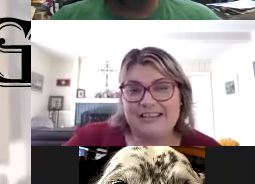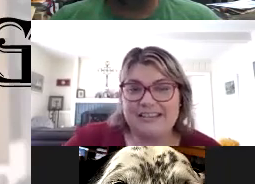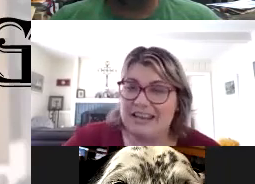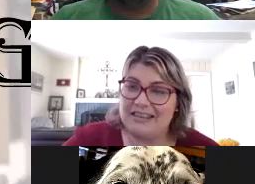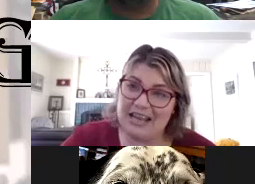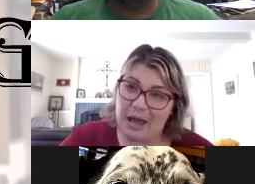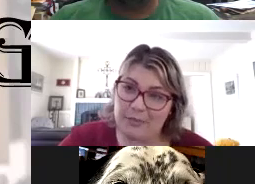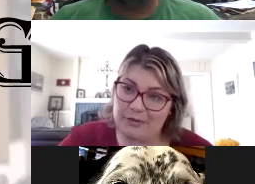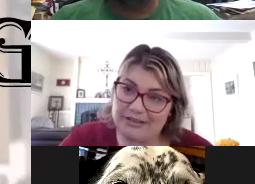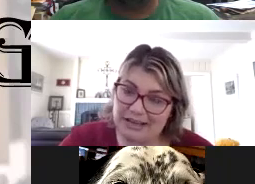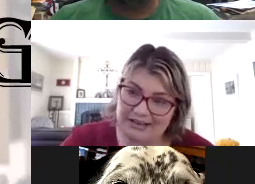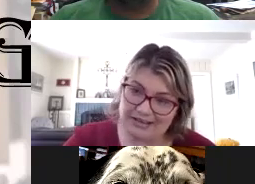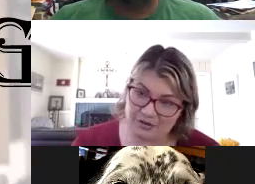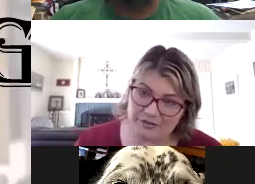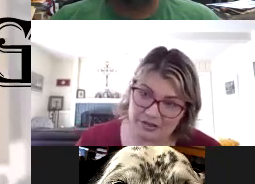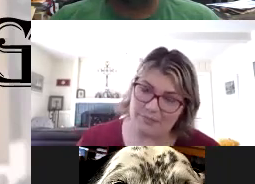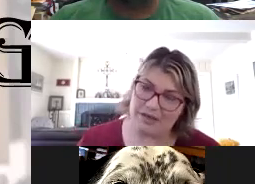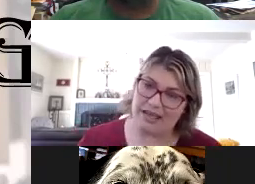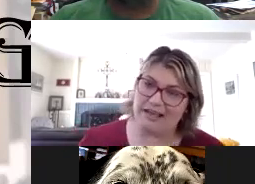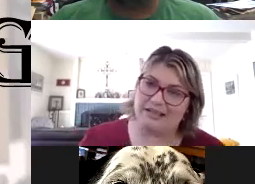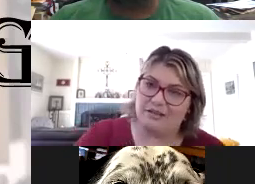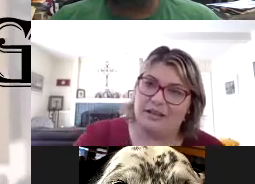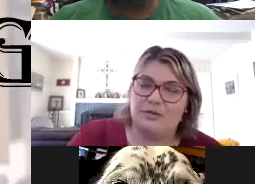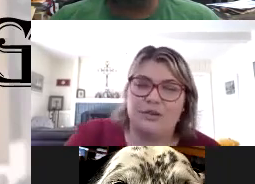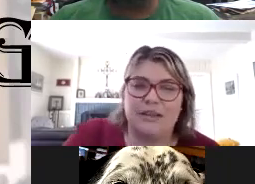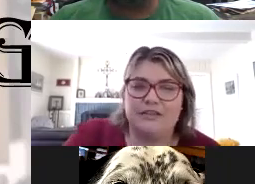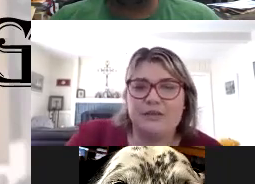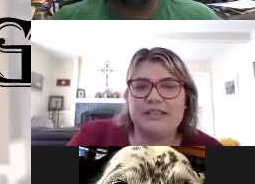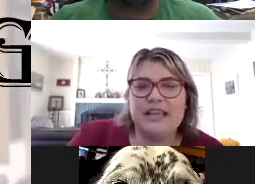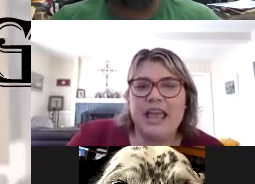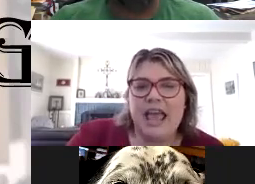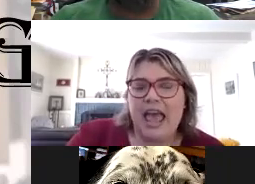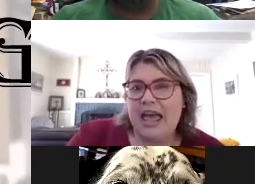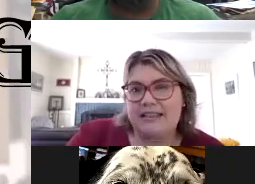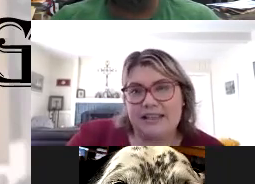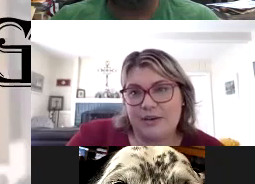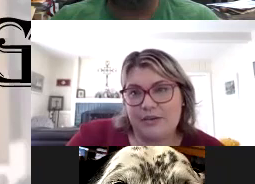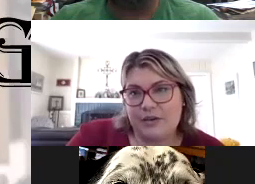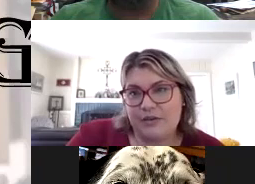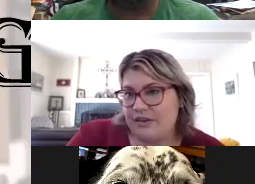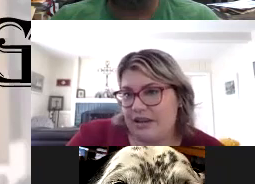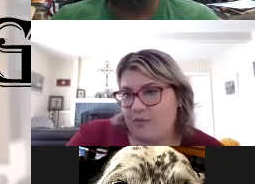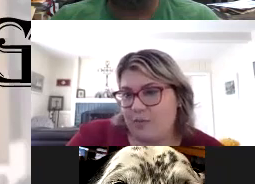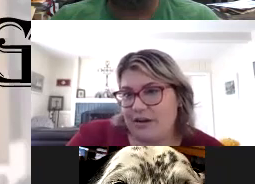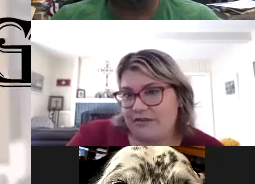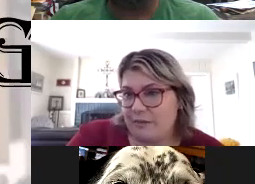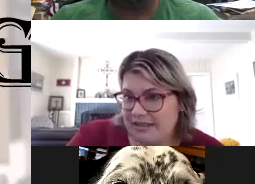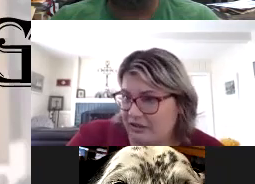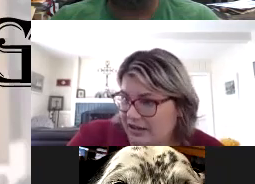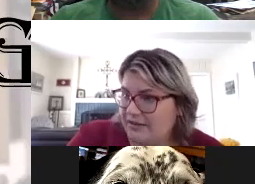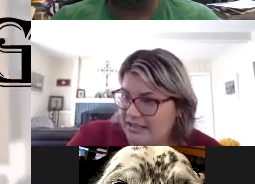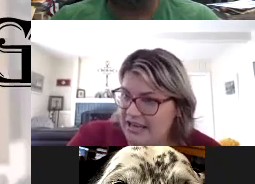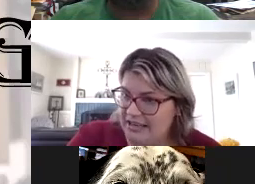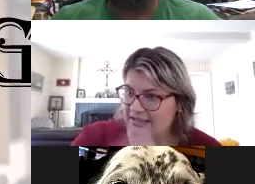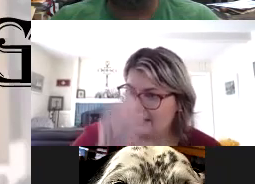14th in state capitals and in the District of Columbia to cast their electoral college votes. And those votes are then reported from the